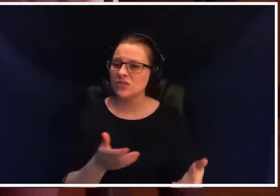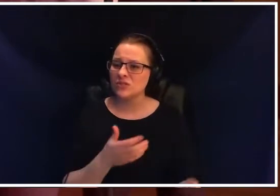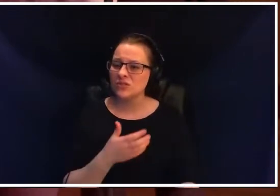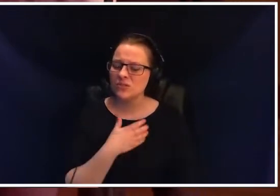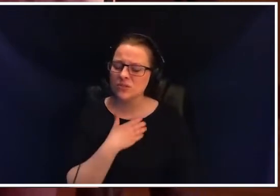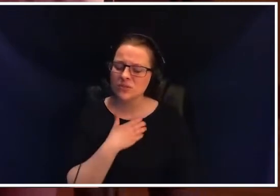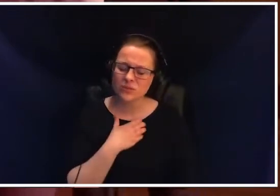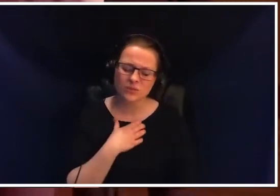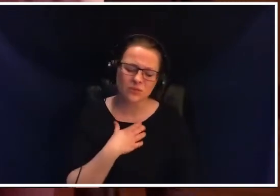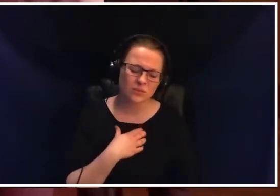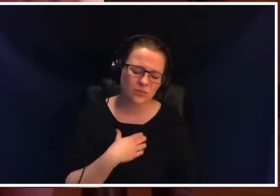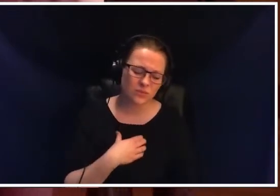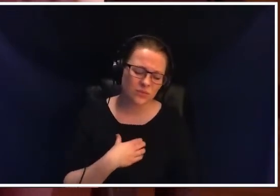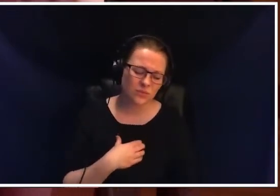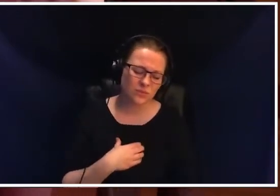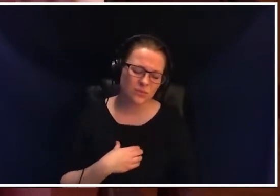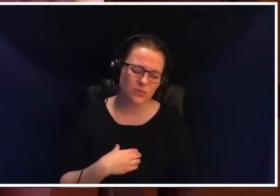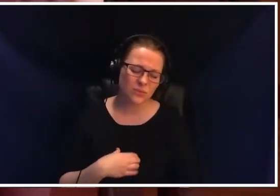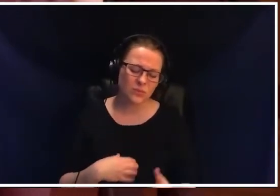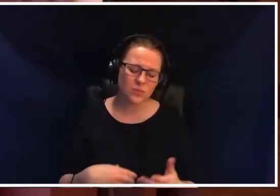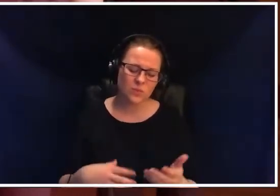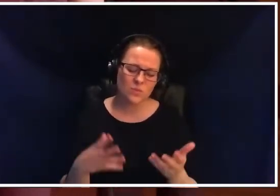Wish I could be.